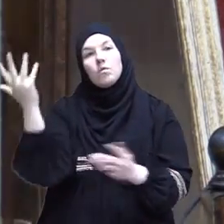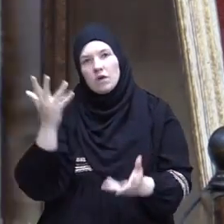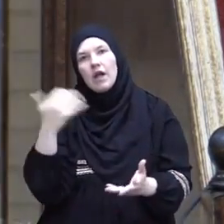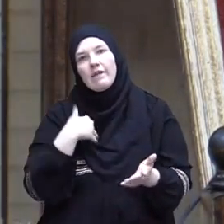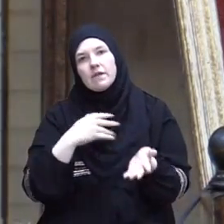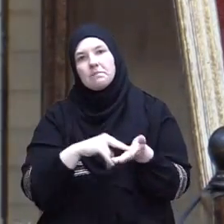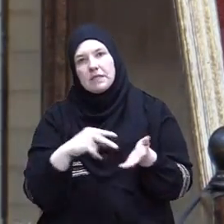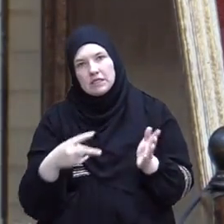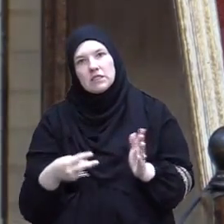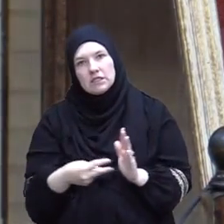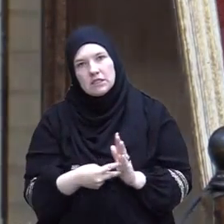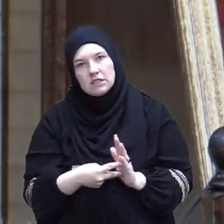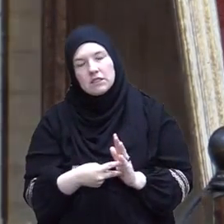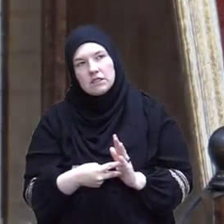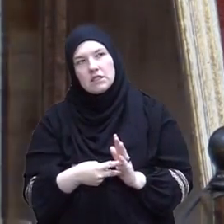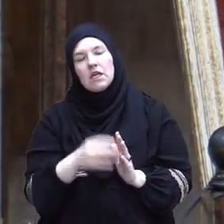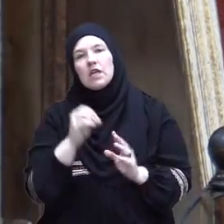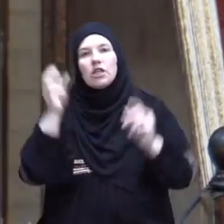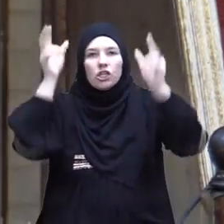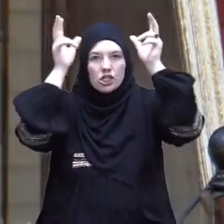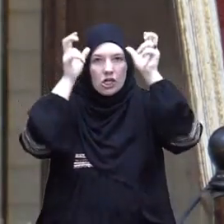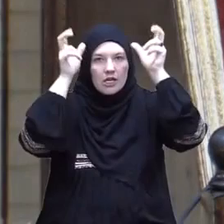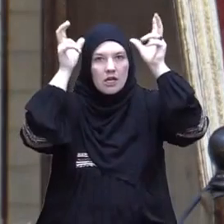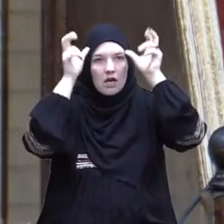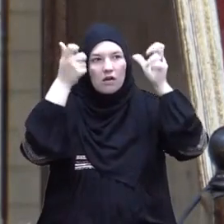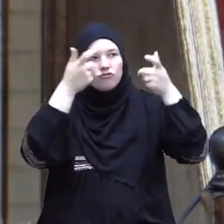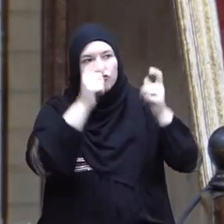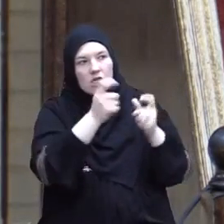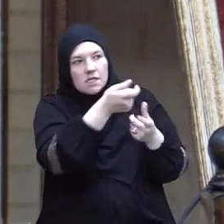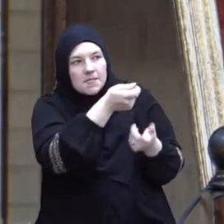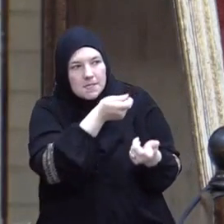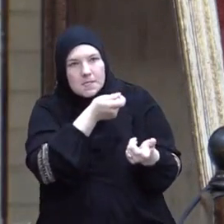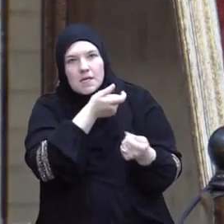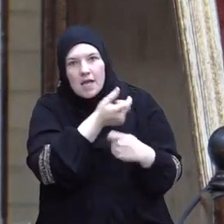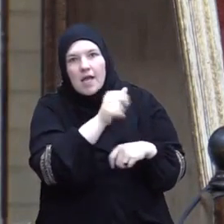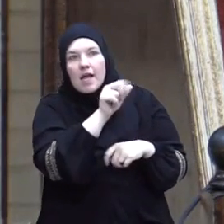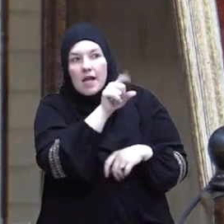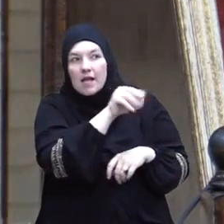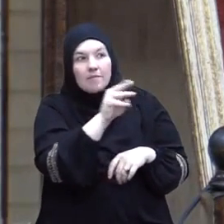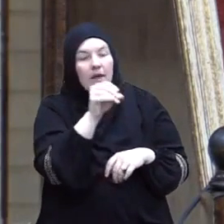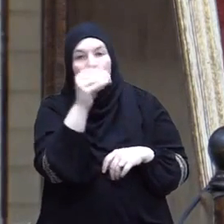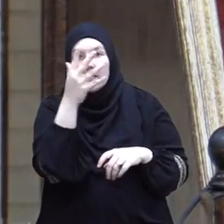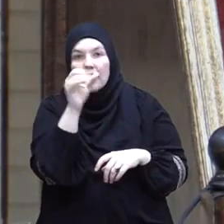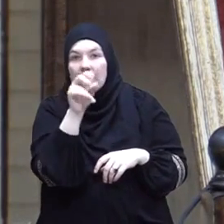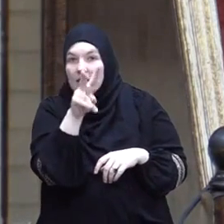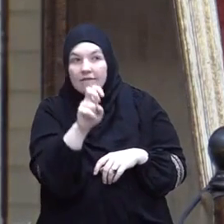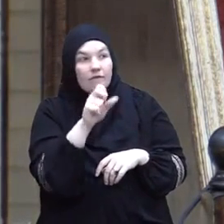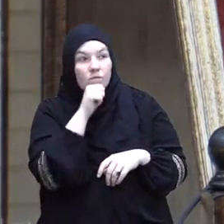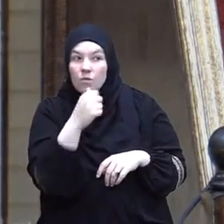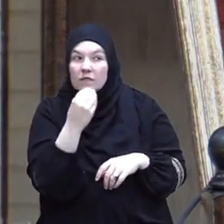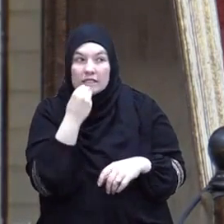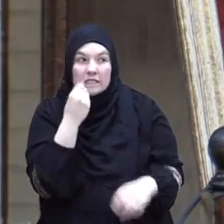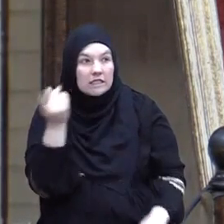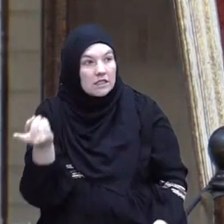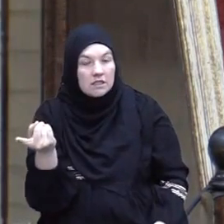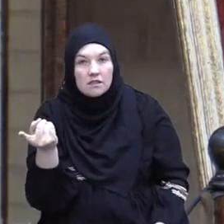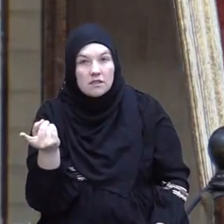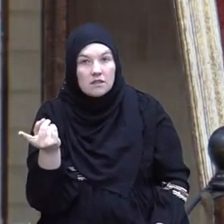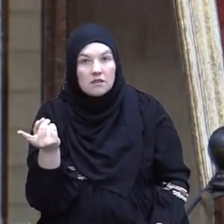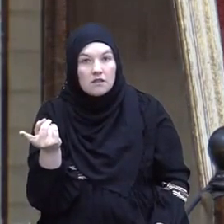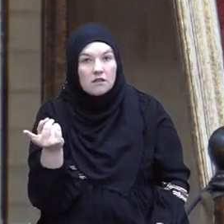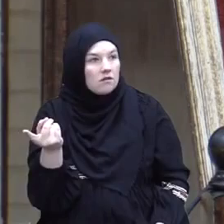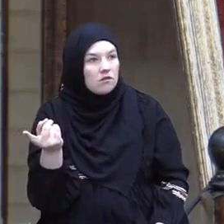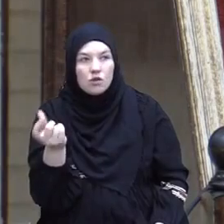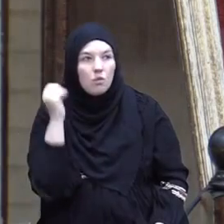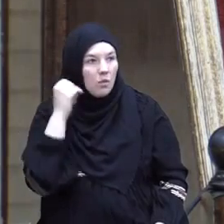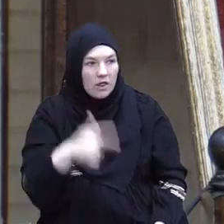a meaning. And the shaitan is telling Adam and Eve, if you don't eat from it, then you're not going to live for